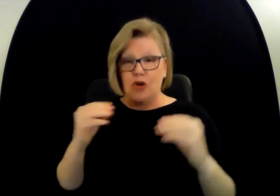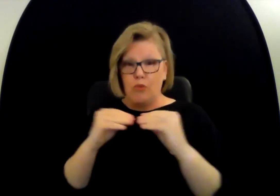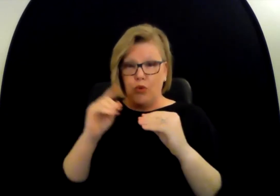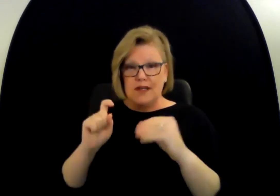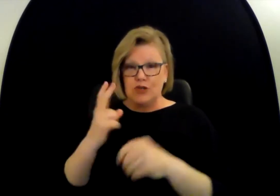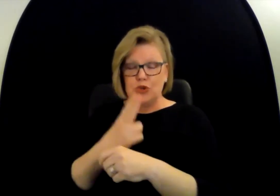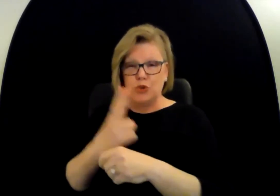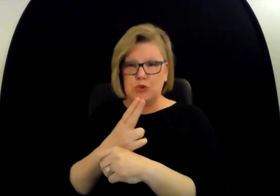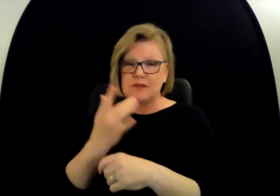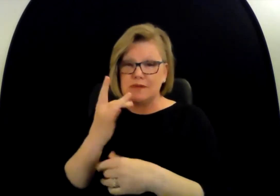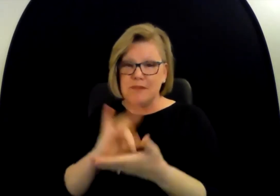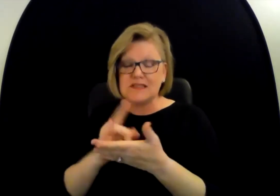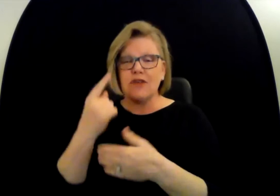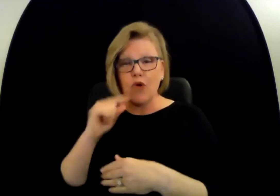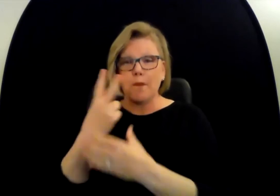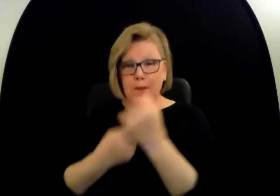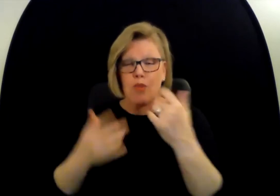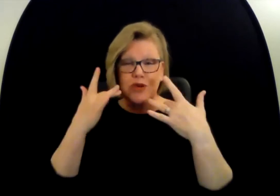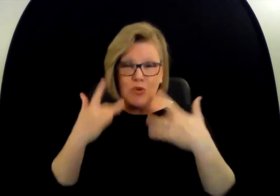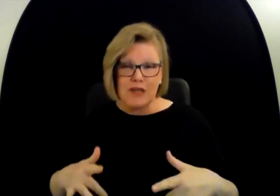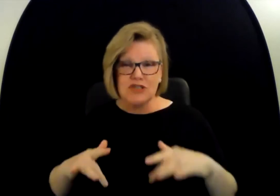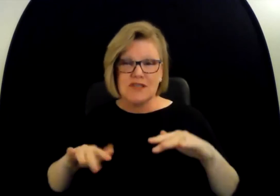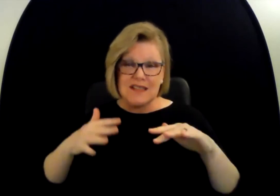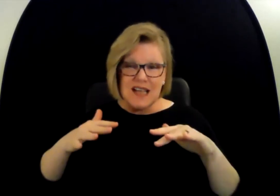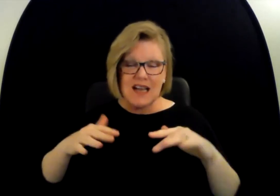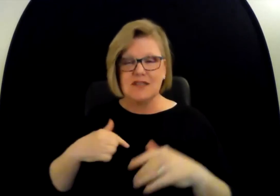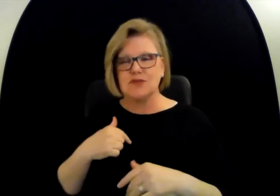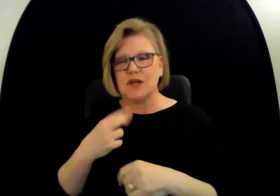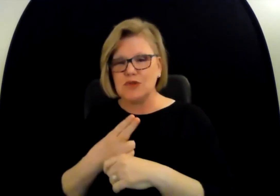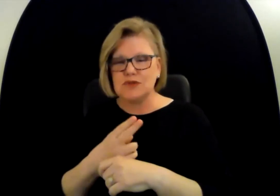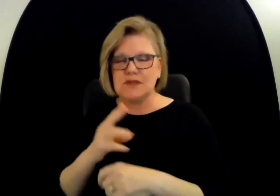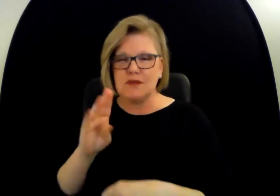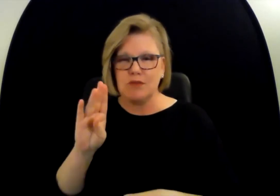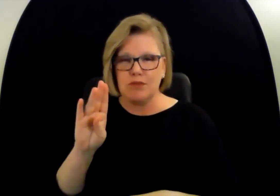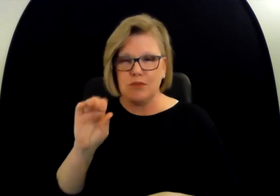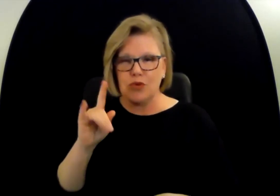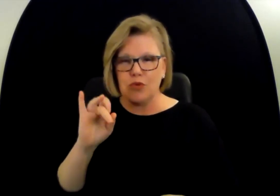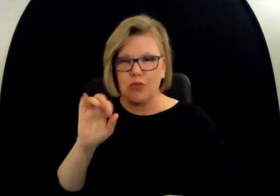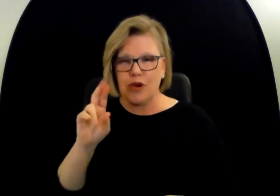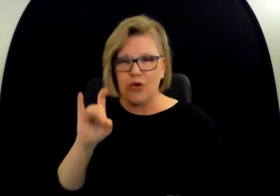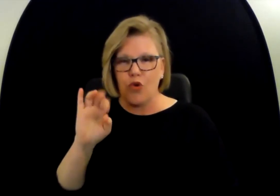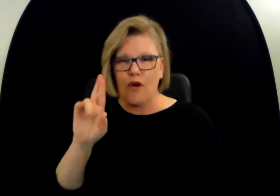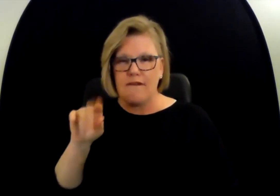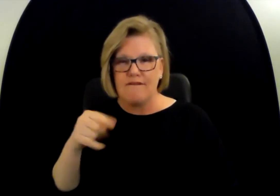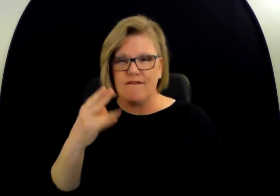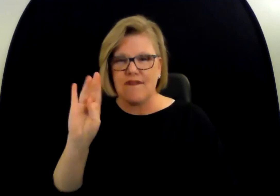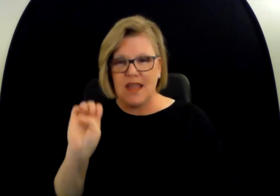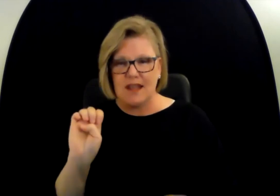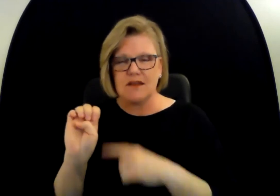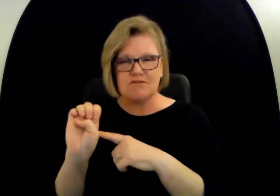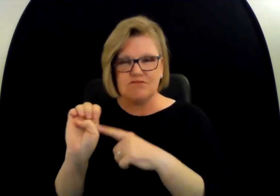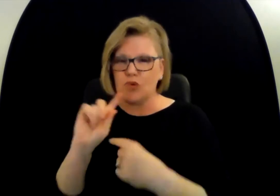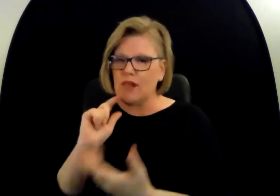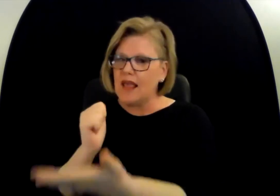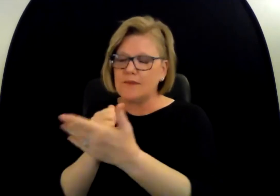my anxiety and my depression. So I just take the buprenorphine. It's really helped me tremendously with my